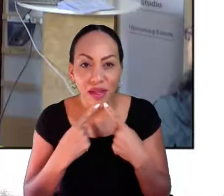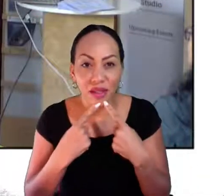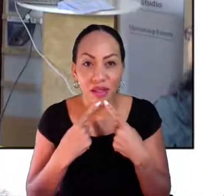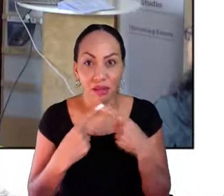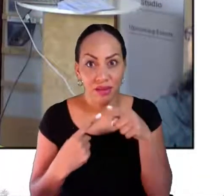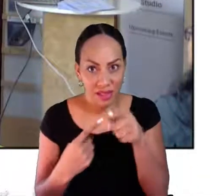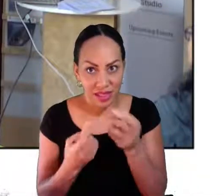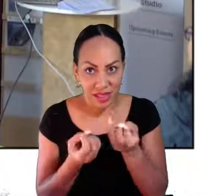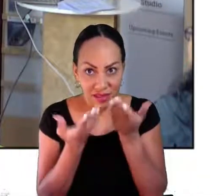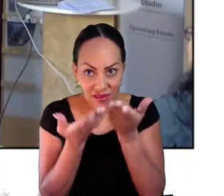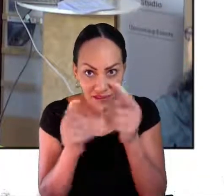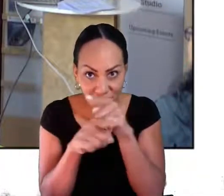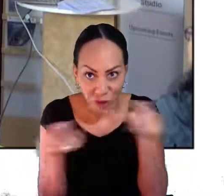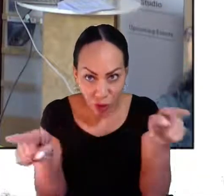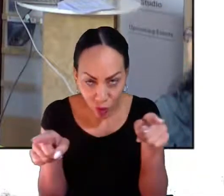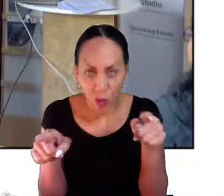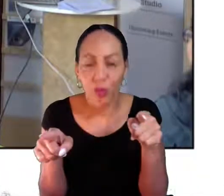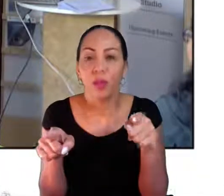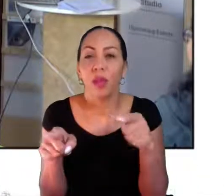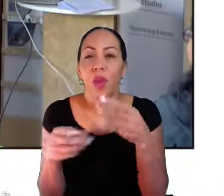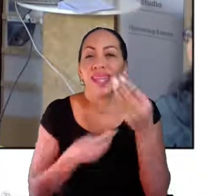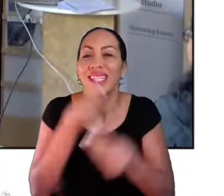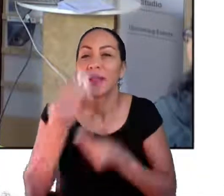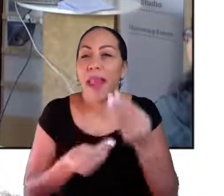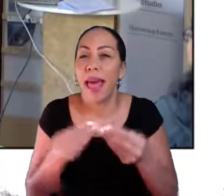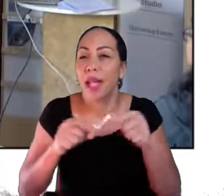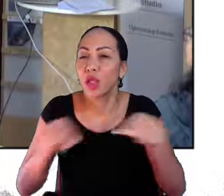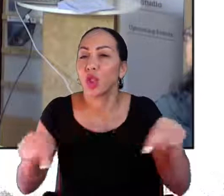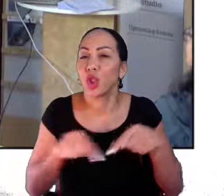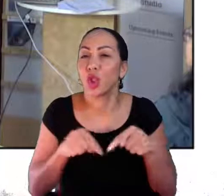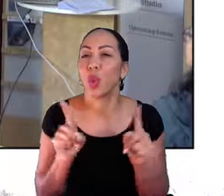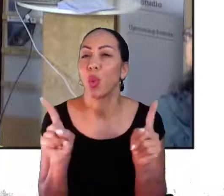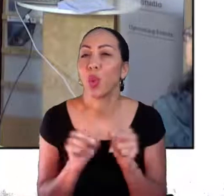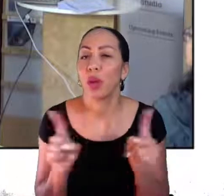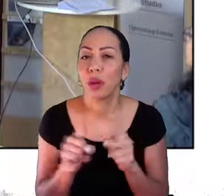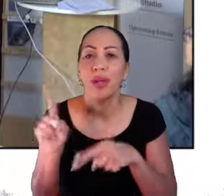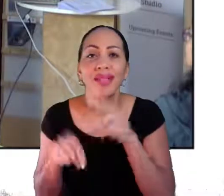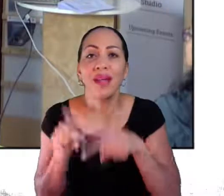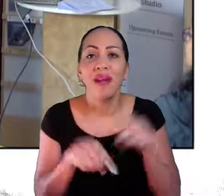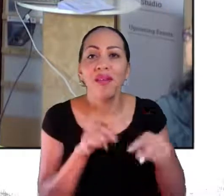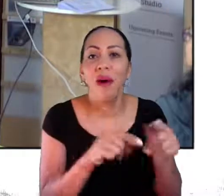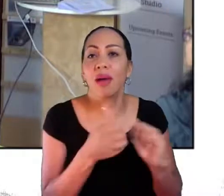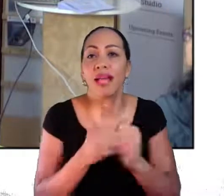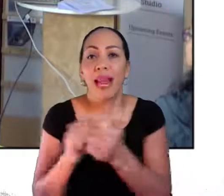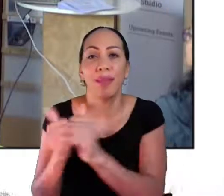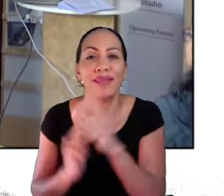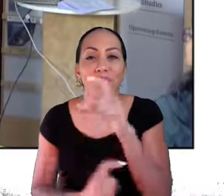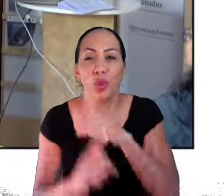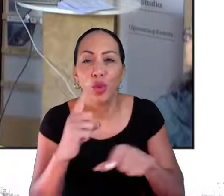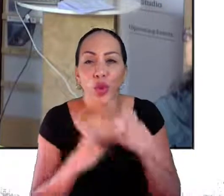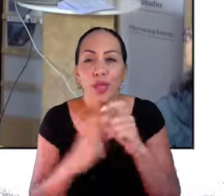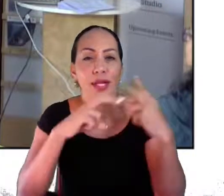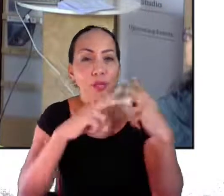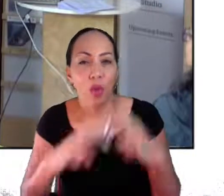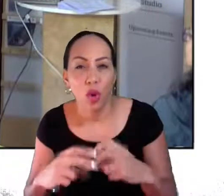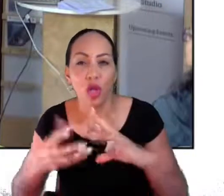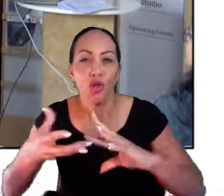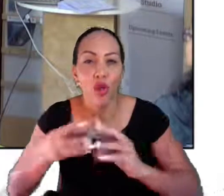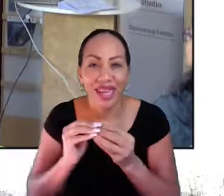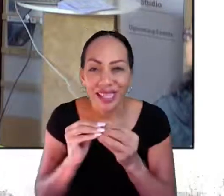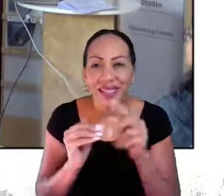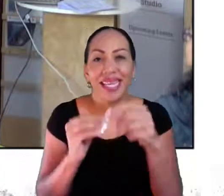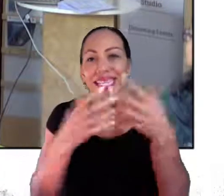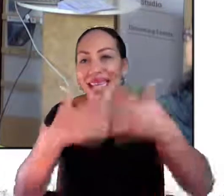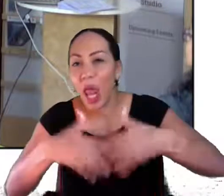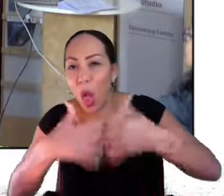Media Studio is. So we are a diverse and collaborative community exploring creativity and